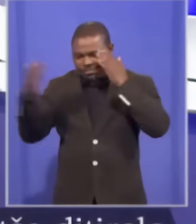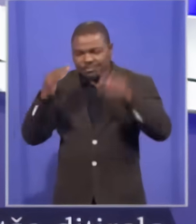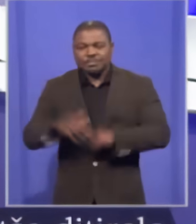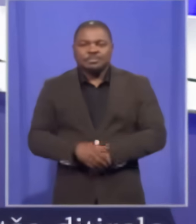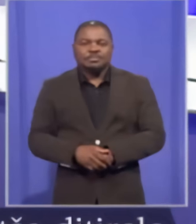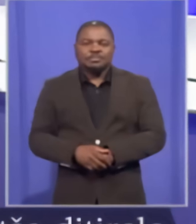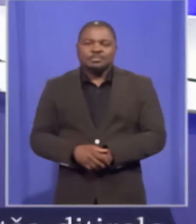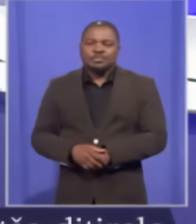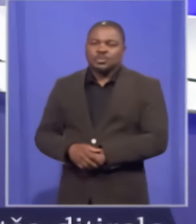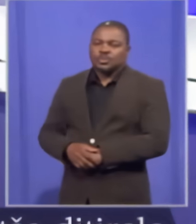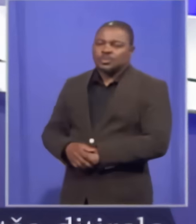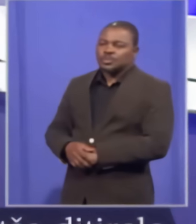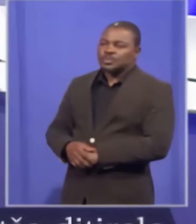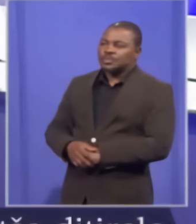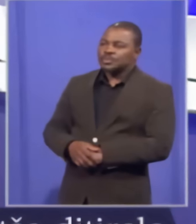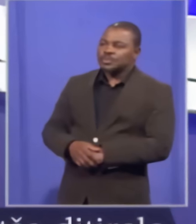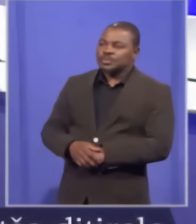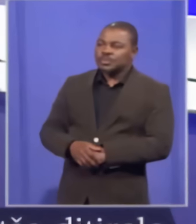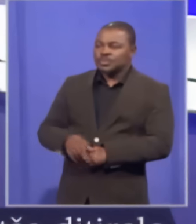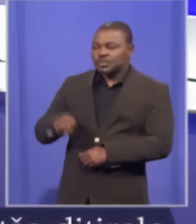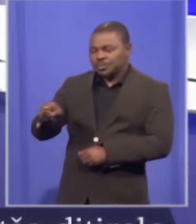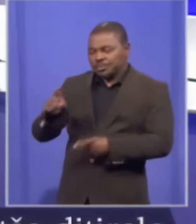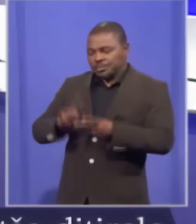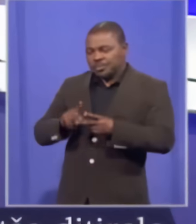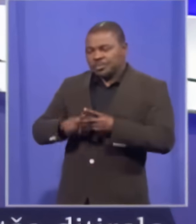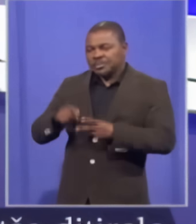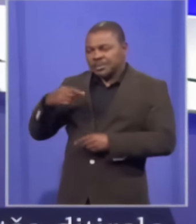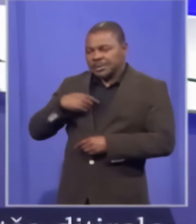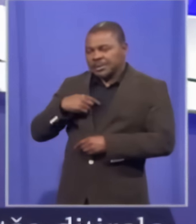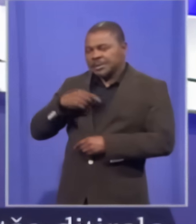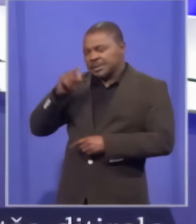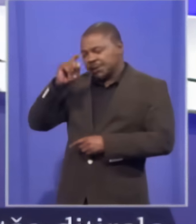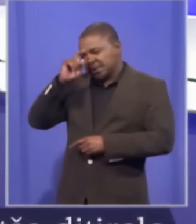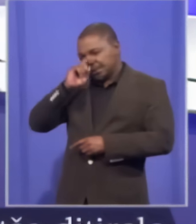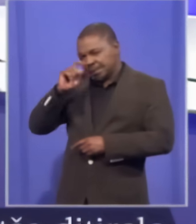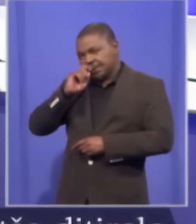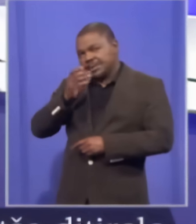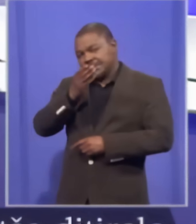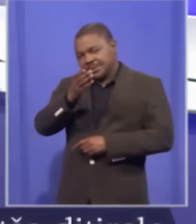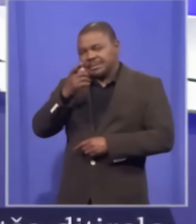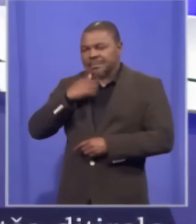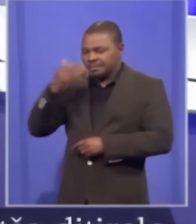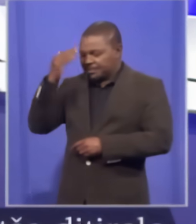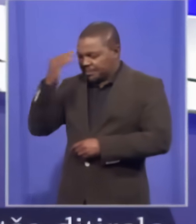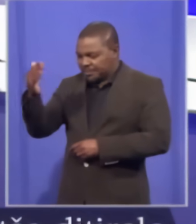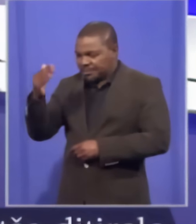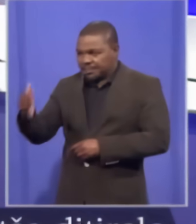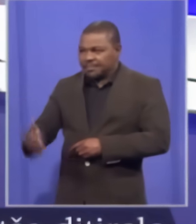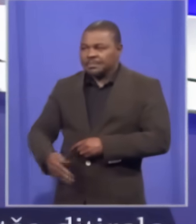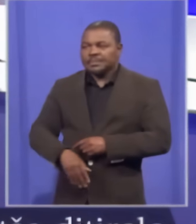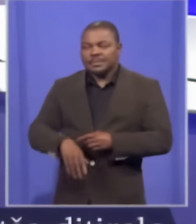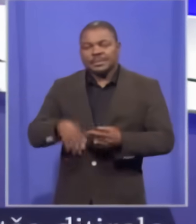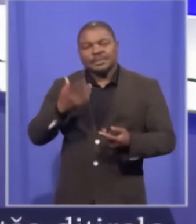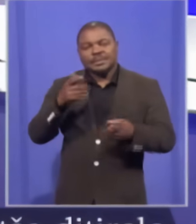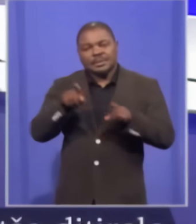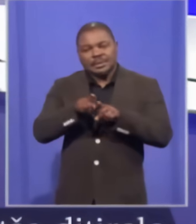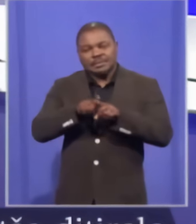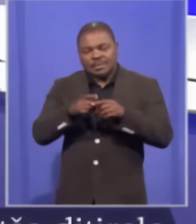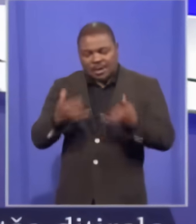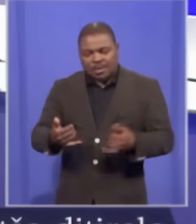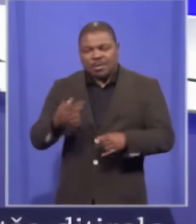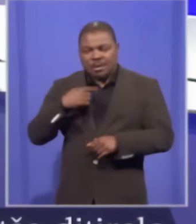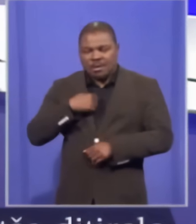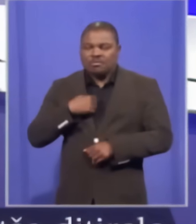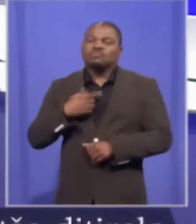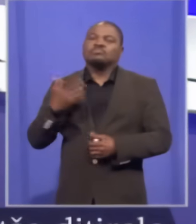Re ke tše sebaka se go tamiše kgaetšedi ya batho nkgadimeng ke kana ke tšee sebaka se